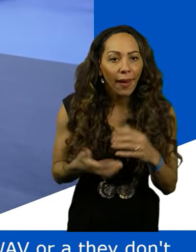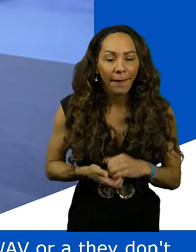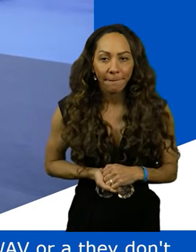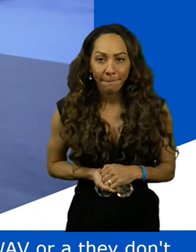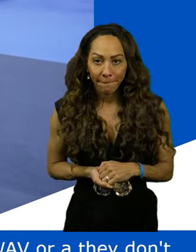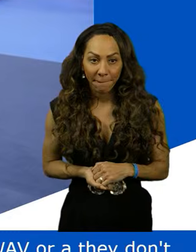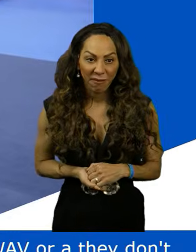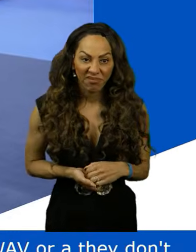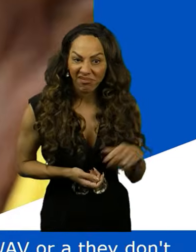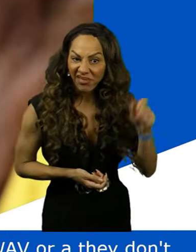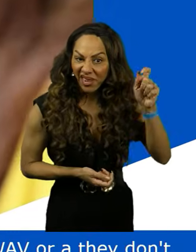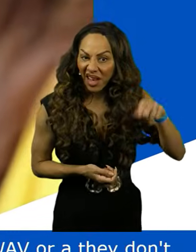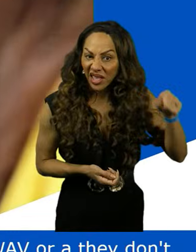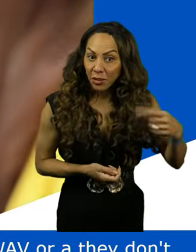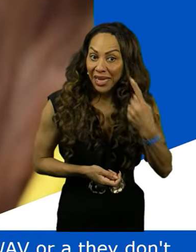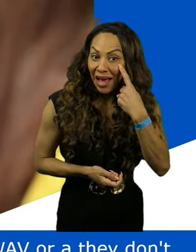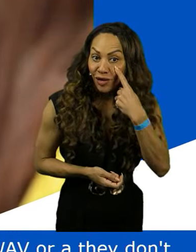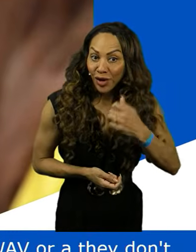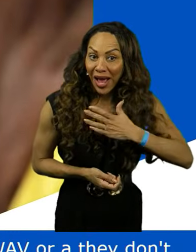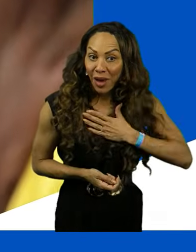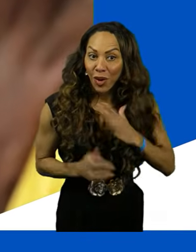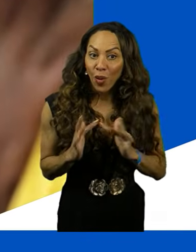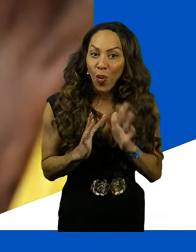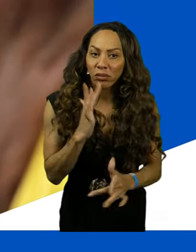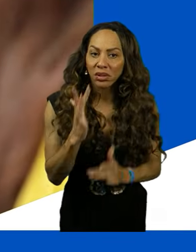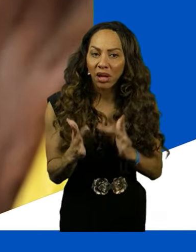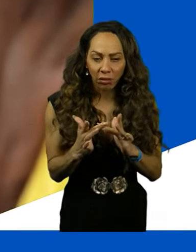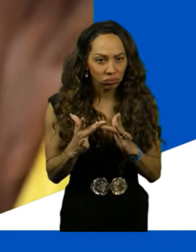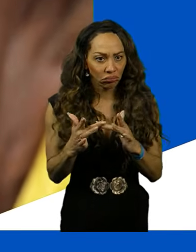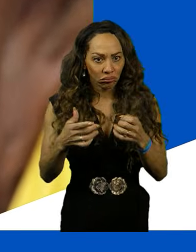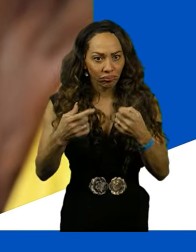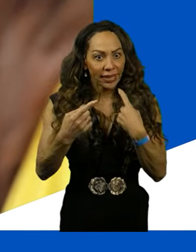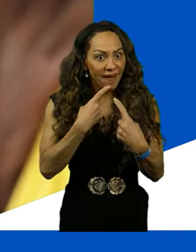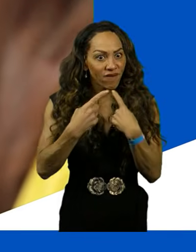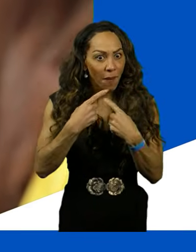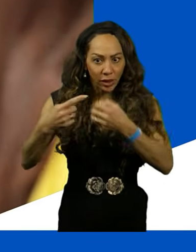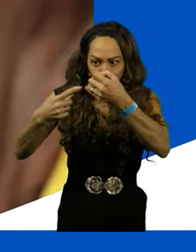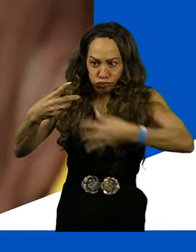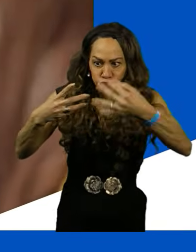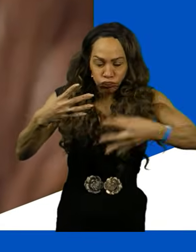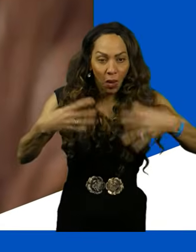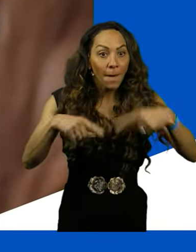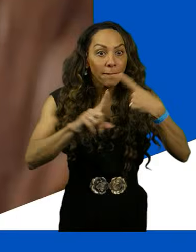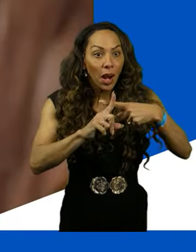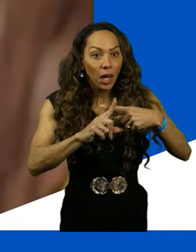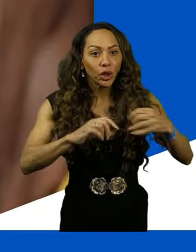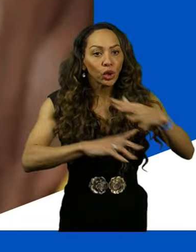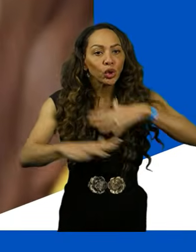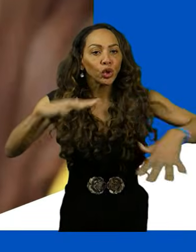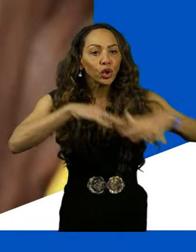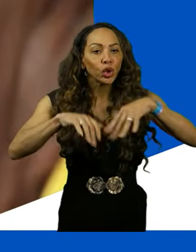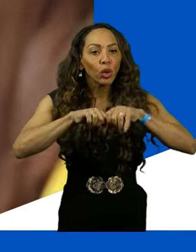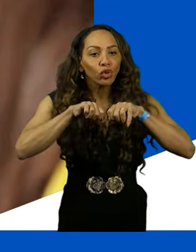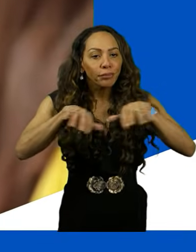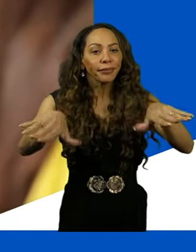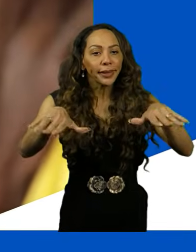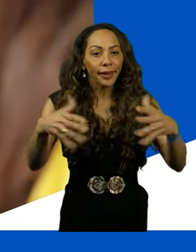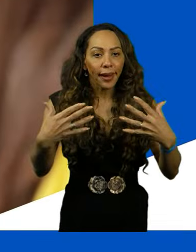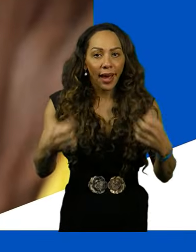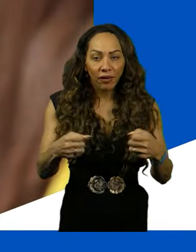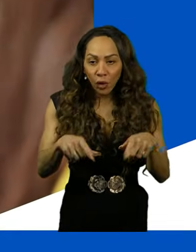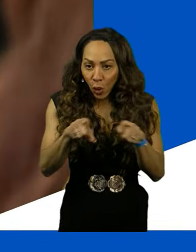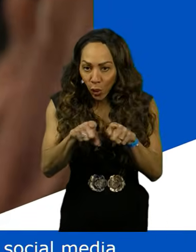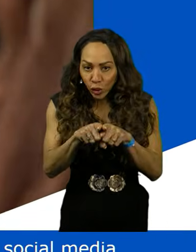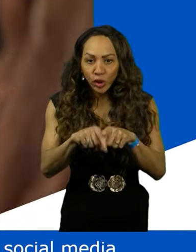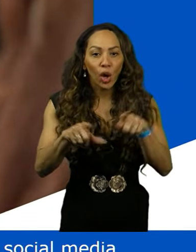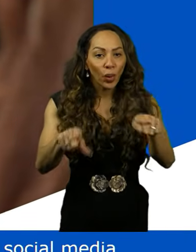Customers can just jump onto our website. It's very informative. We do have a social media platform. We have a team on site in Ireland ready to take